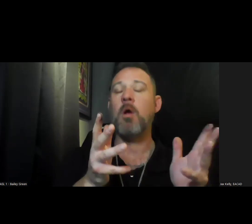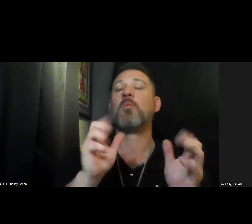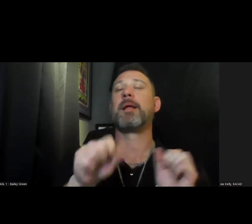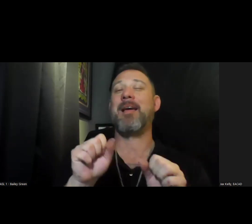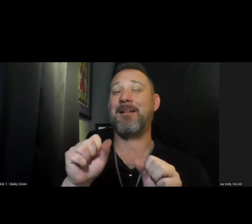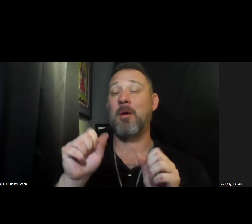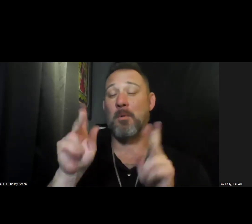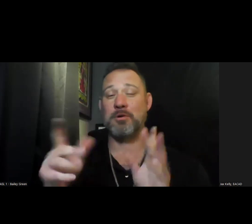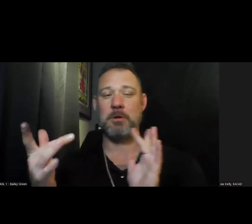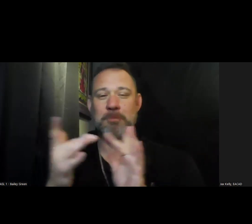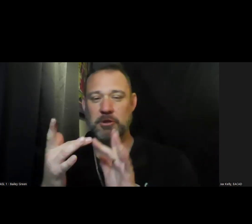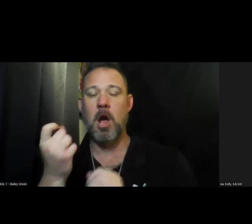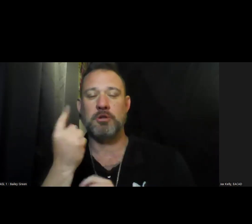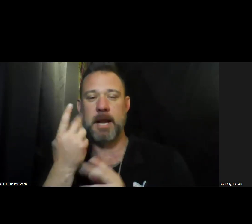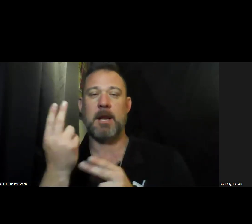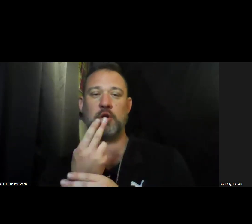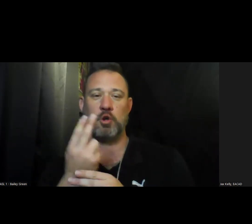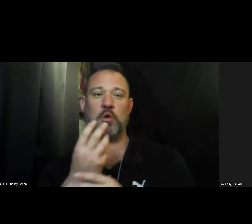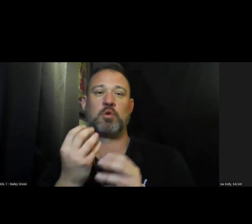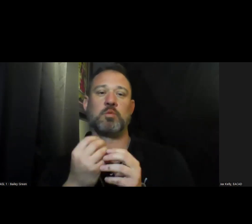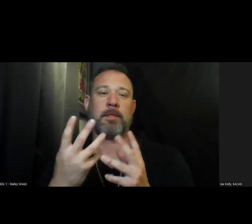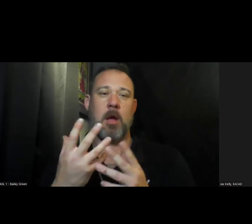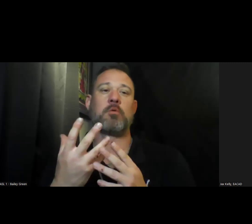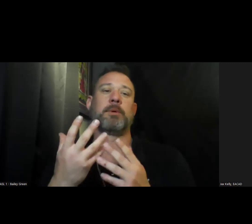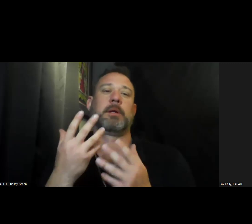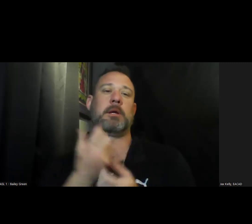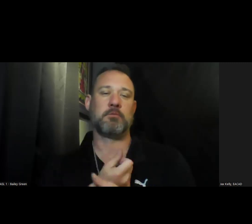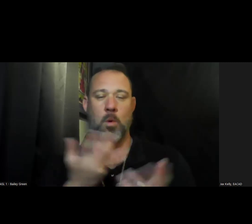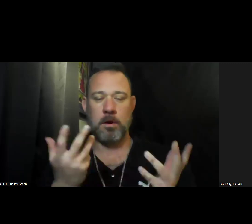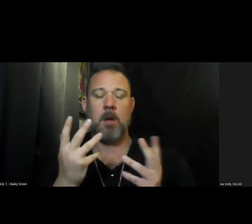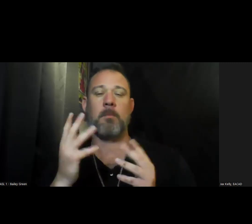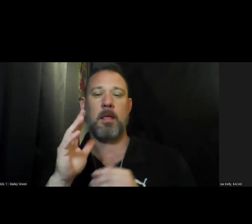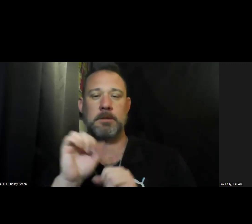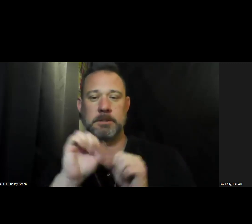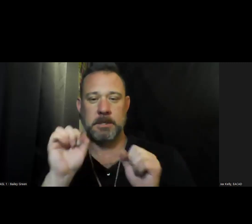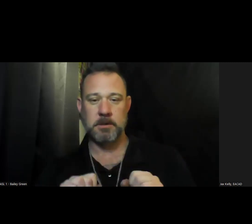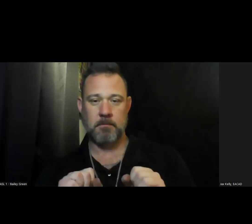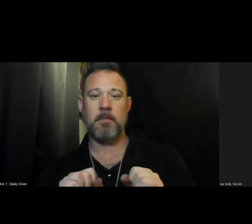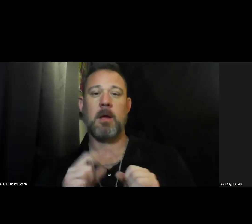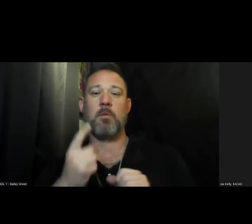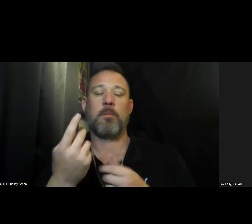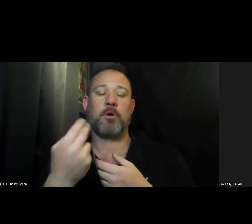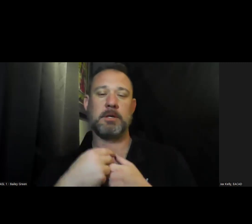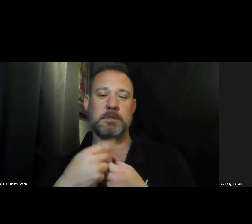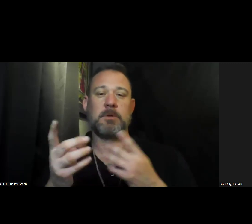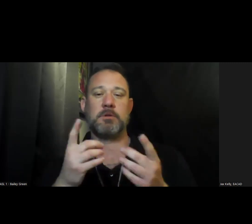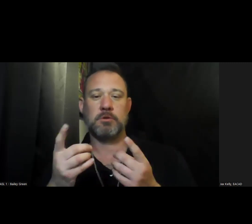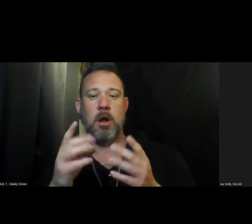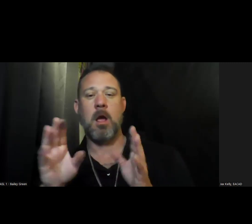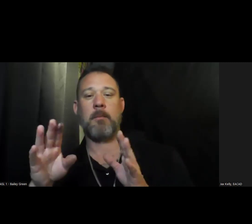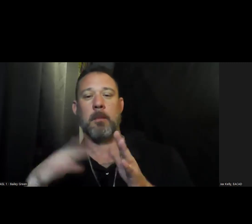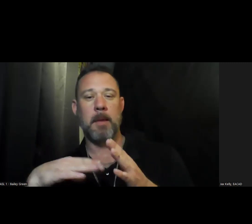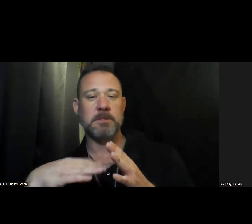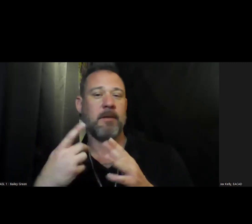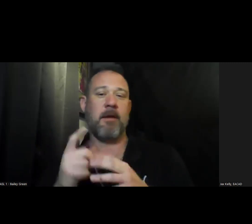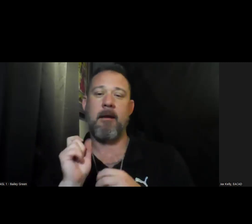it, understand it, and use it without being worn down by the system. And one participant described the basic act of